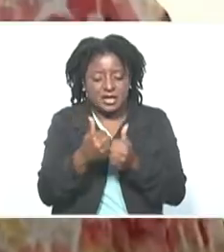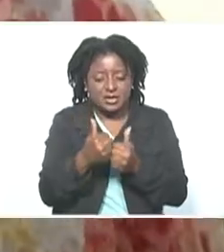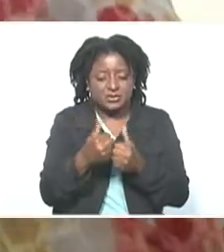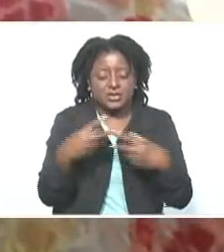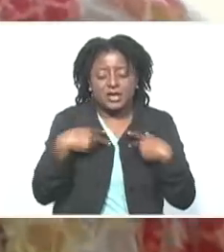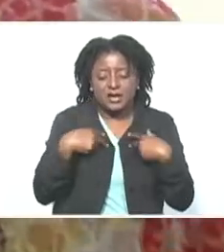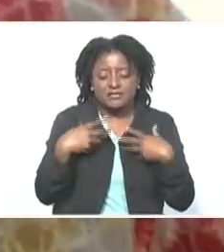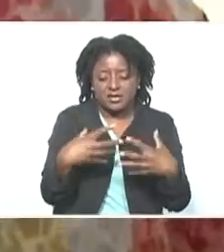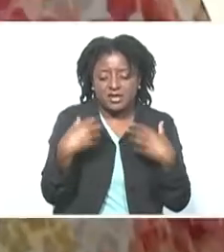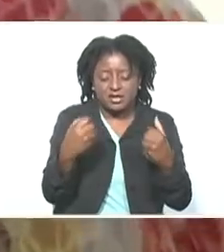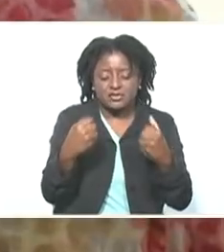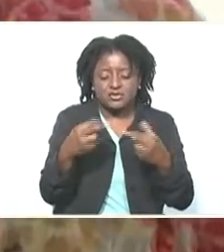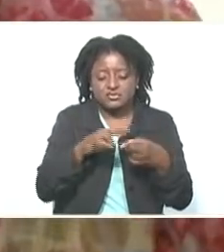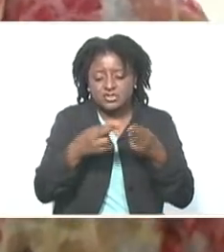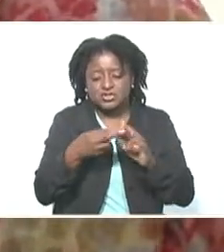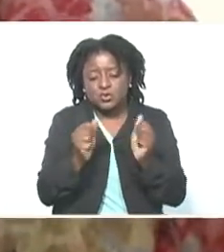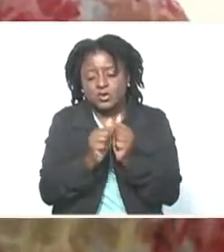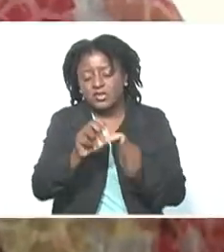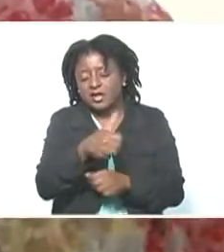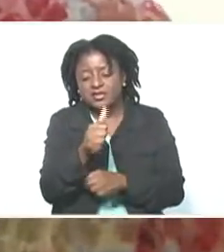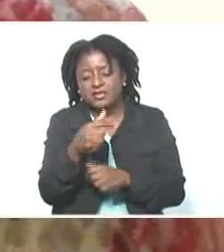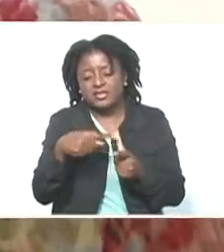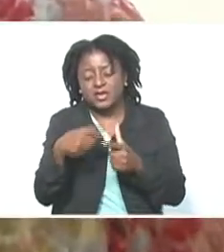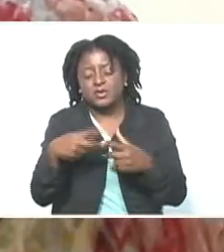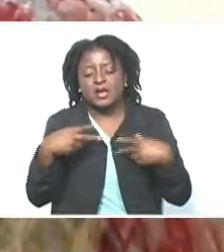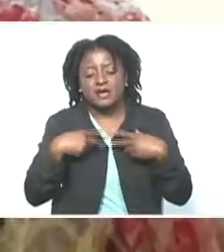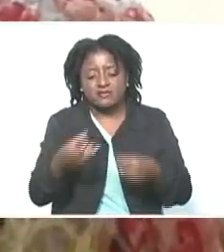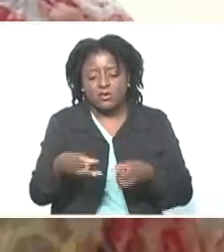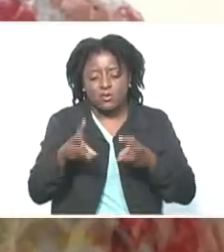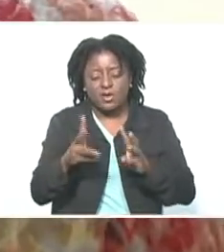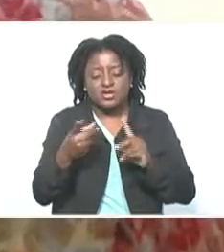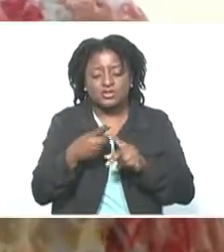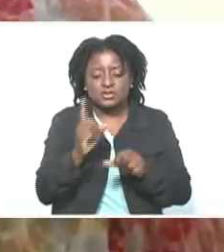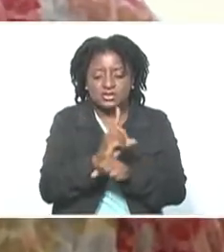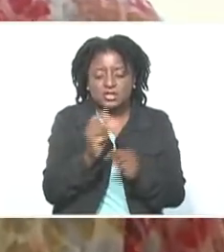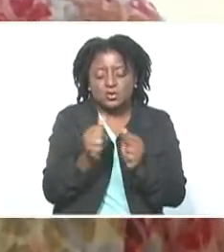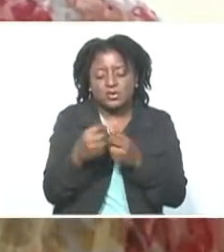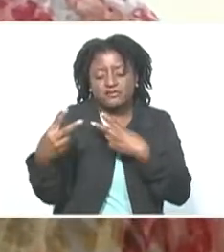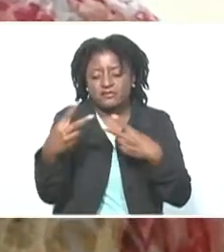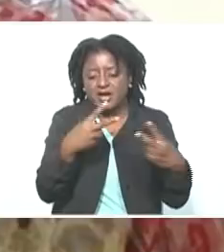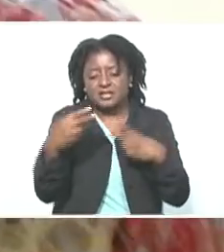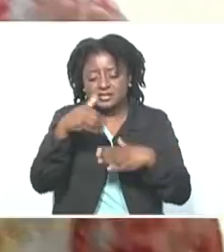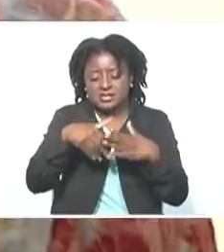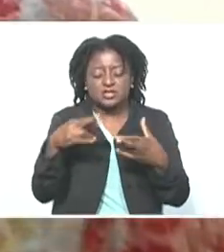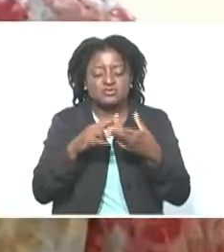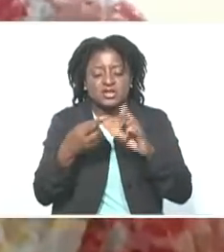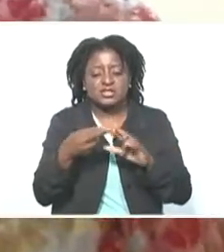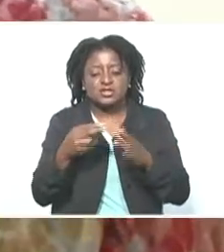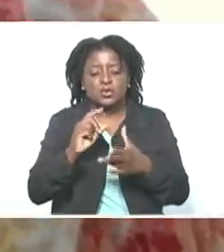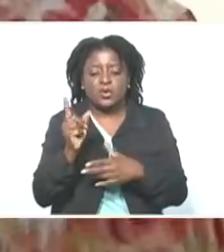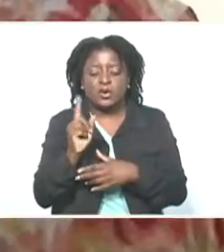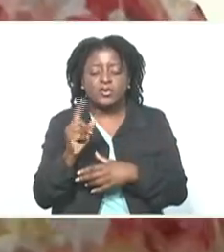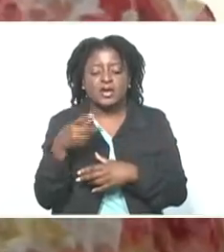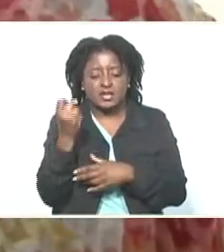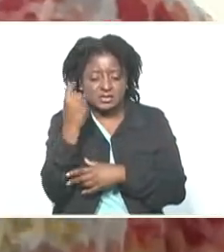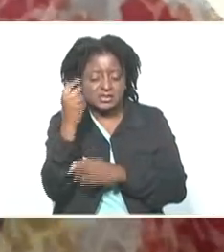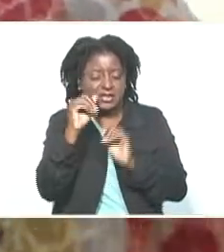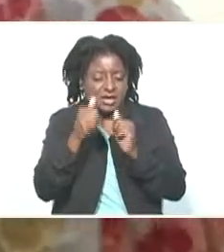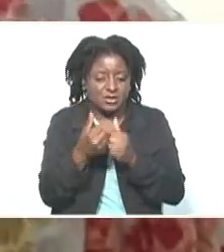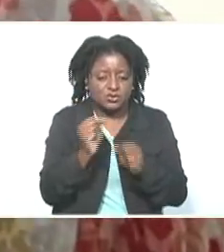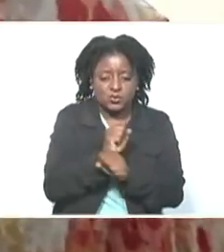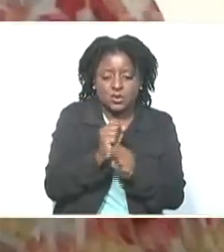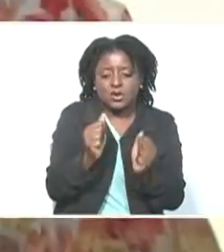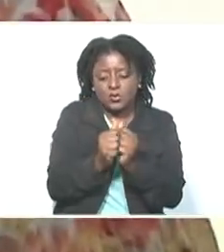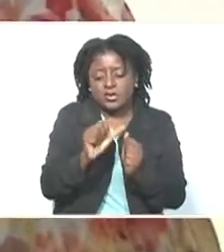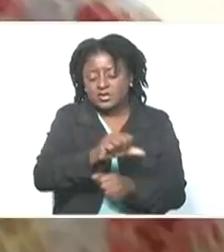else, then we will really have a way to deal with violence in relationships, where we understand how to work with each other and